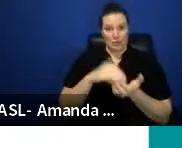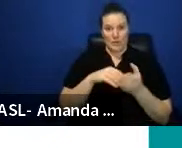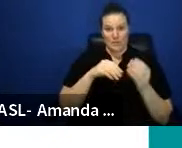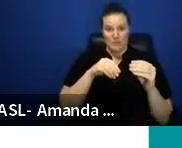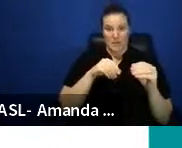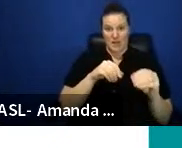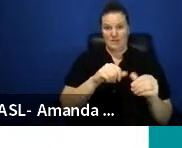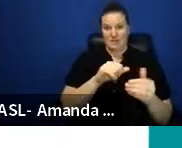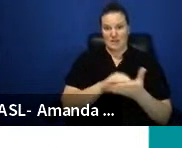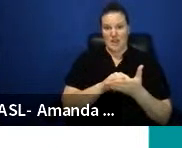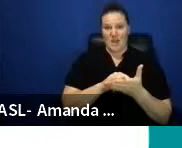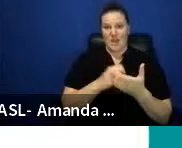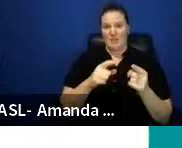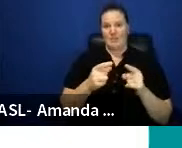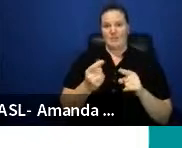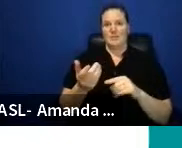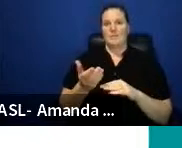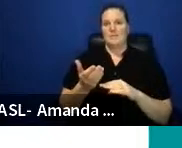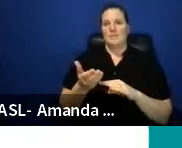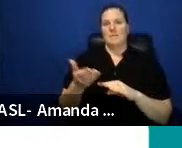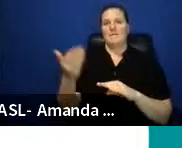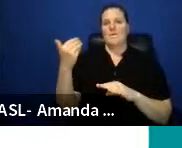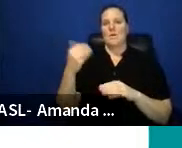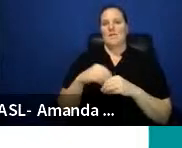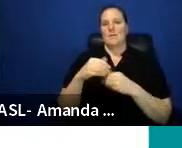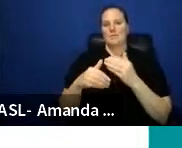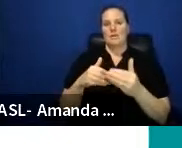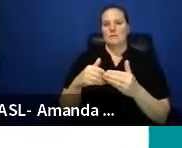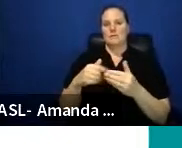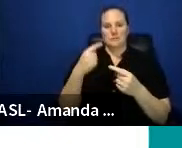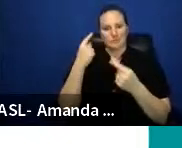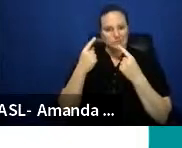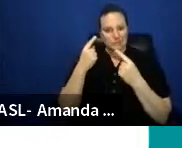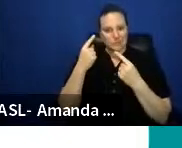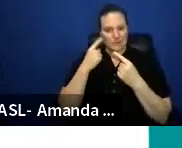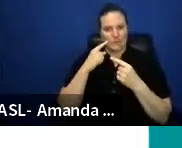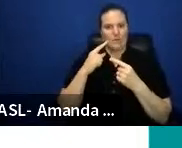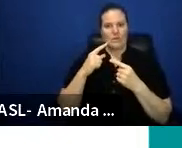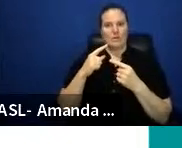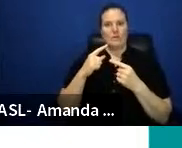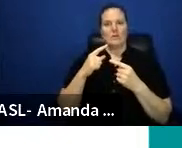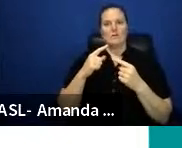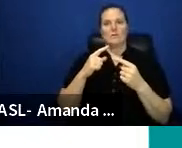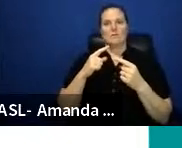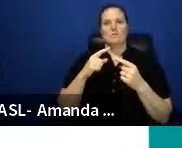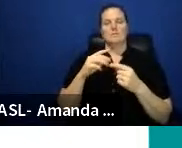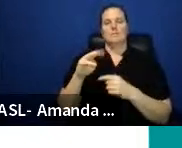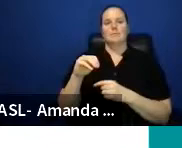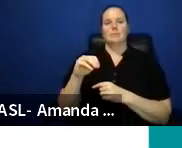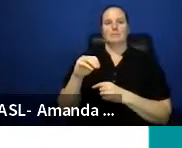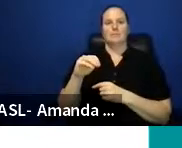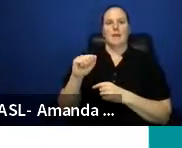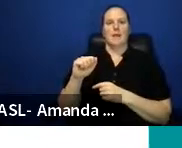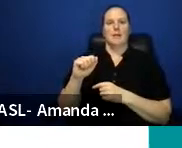those maybe happen earlier in the process so that there's some consideration for maturation? Next slide, please.